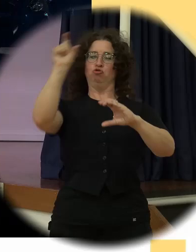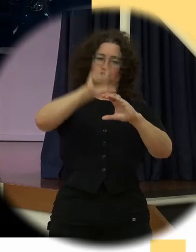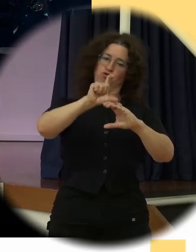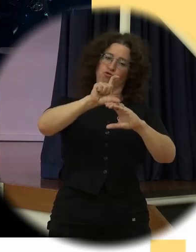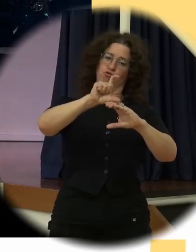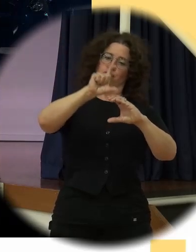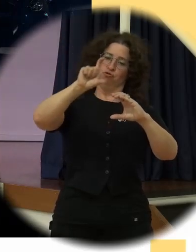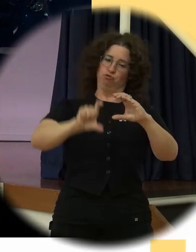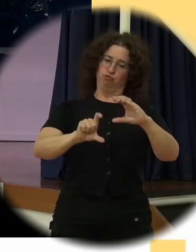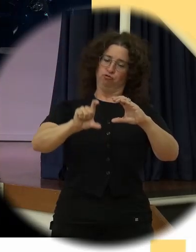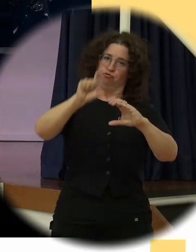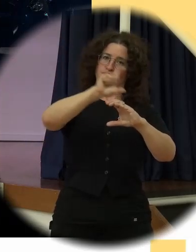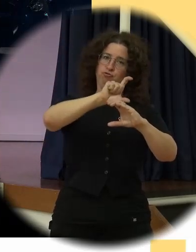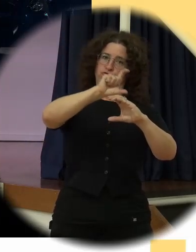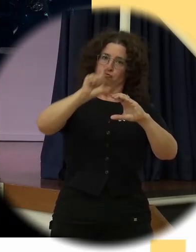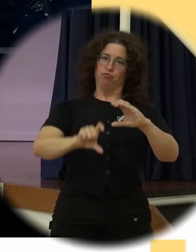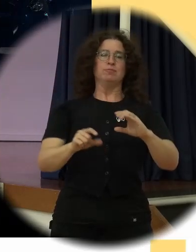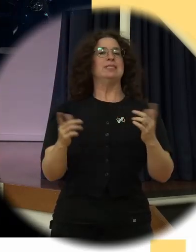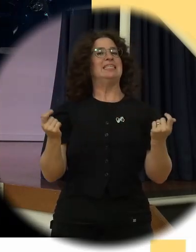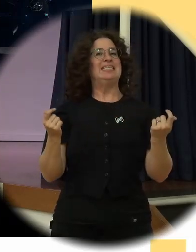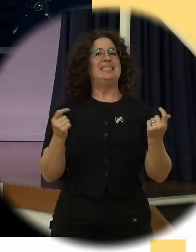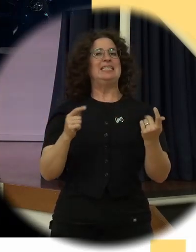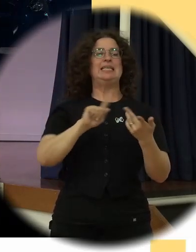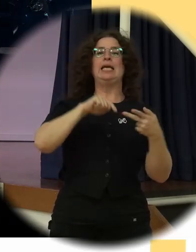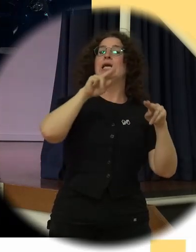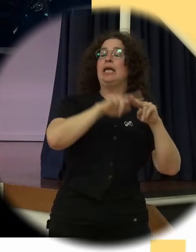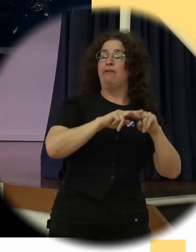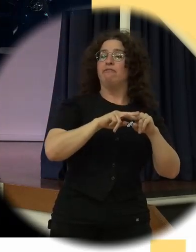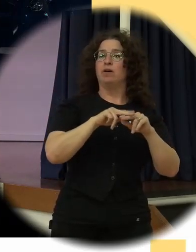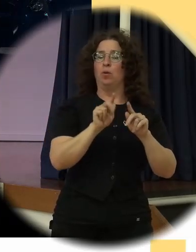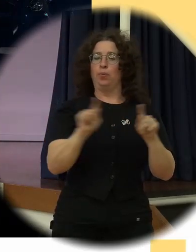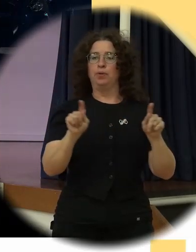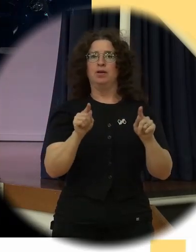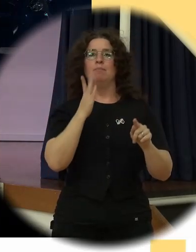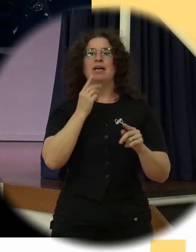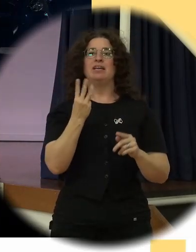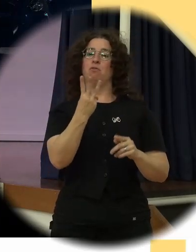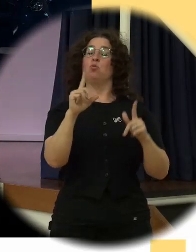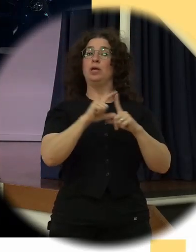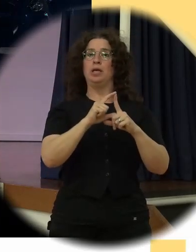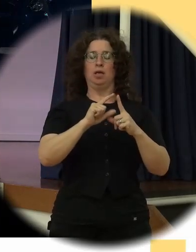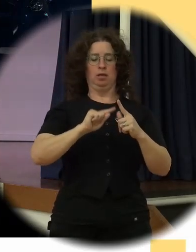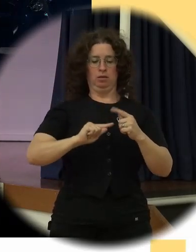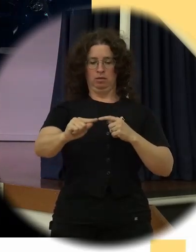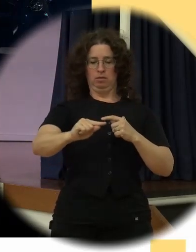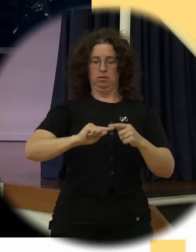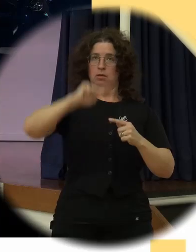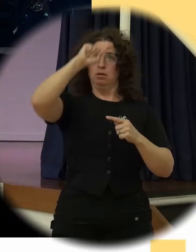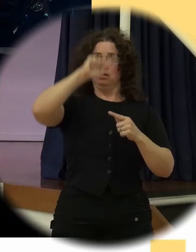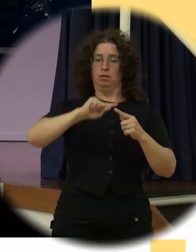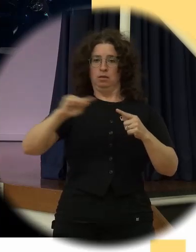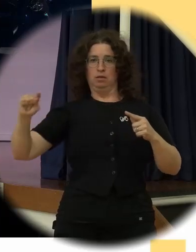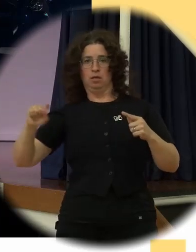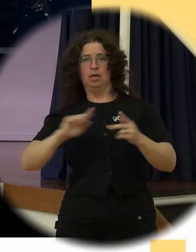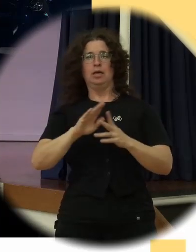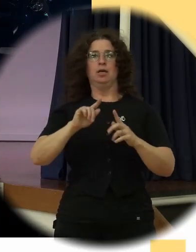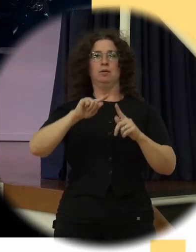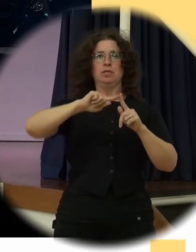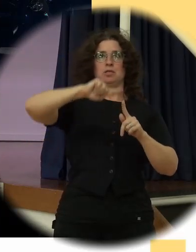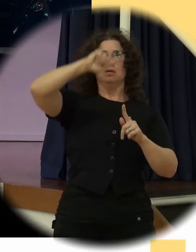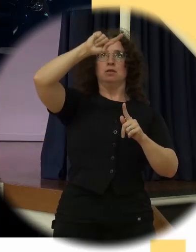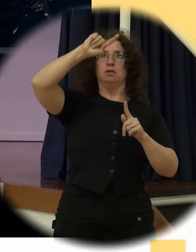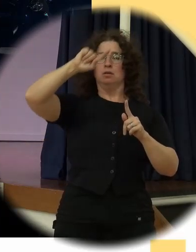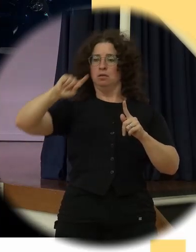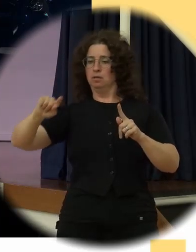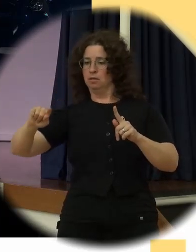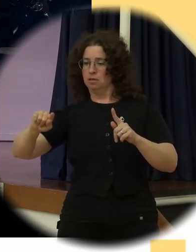Very simple if statements for programming. But when you get into a 3D system, you start talking about triangles, and it has to sort